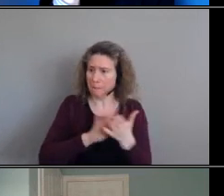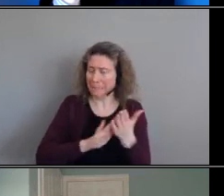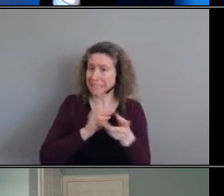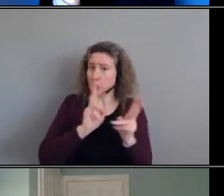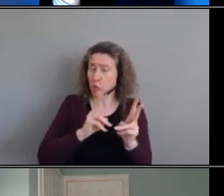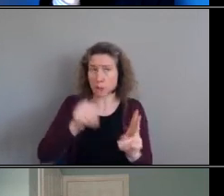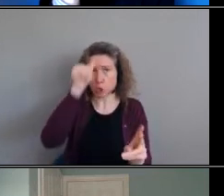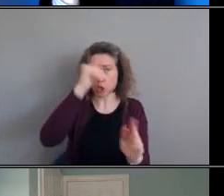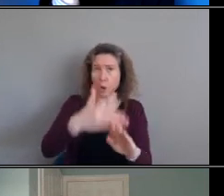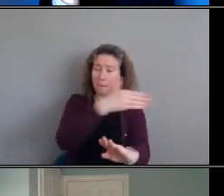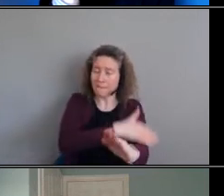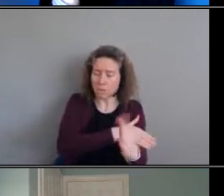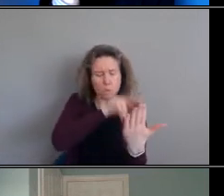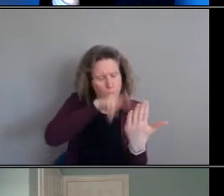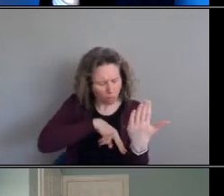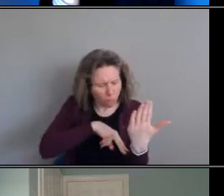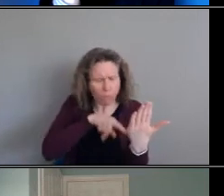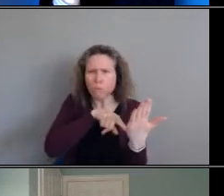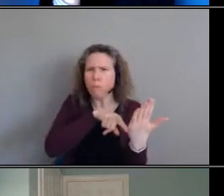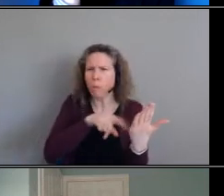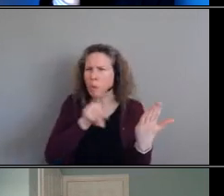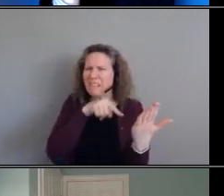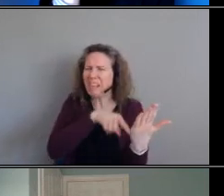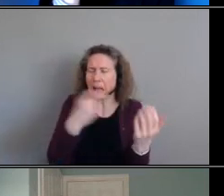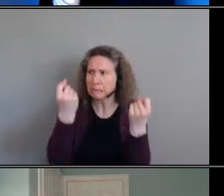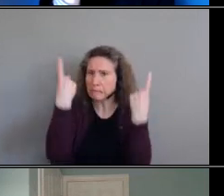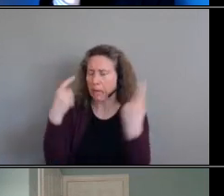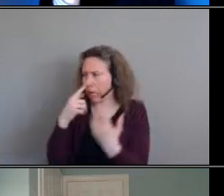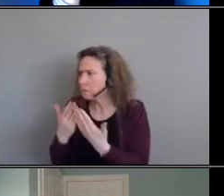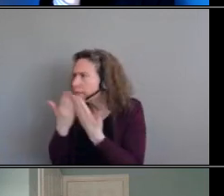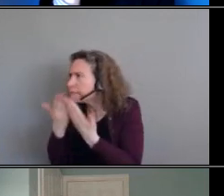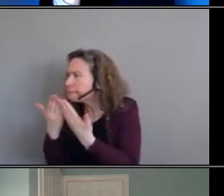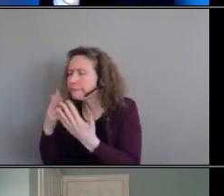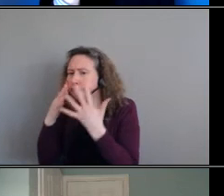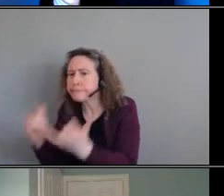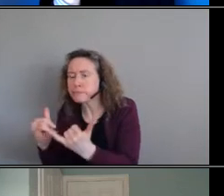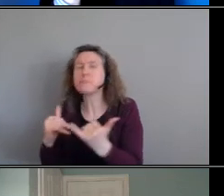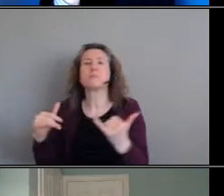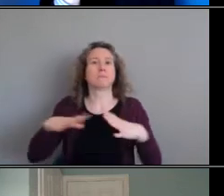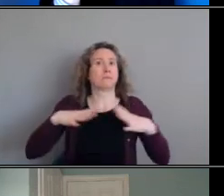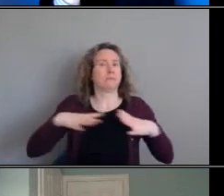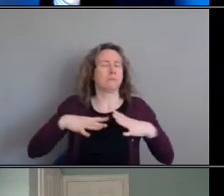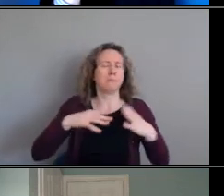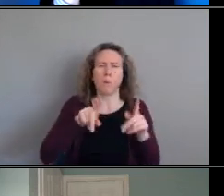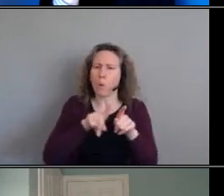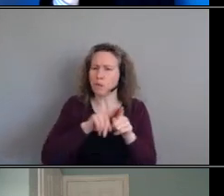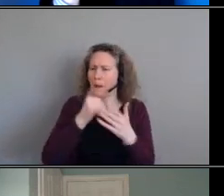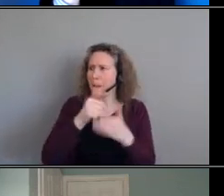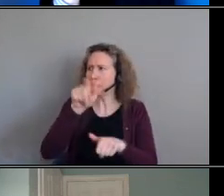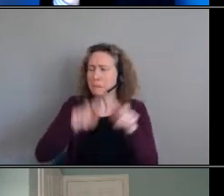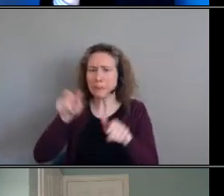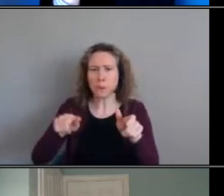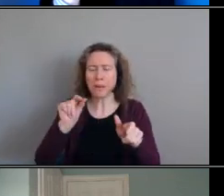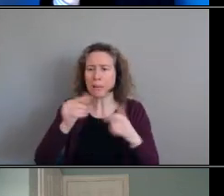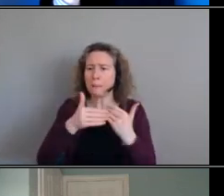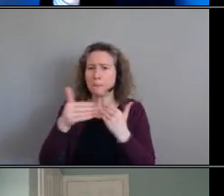pre-briefed, and so if there is new language, they can make sure they're up to speed. But also it helps the people who are perhaps just a bit